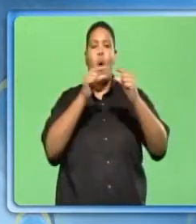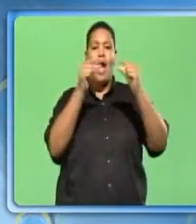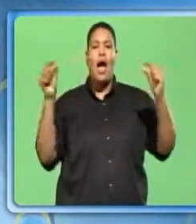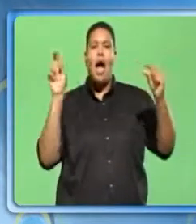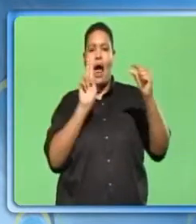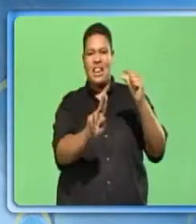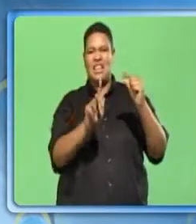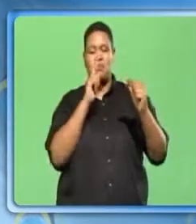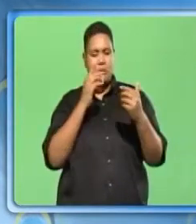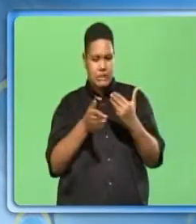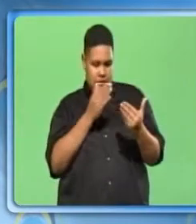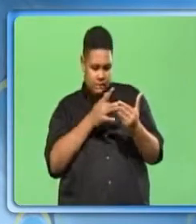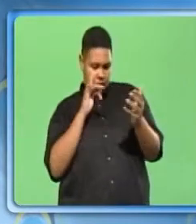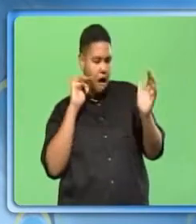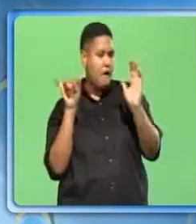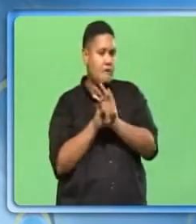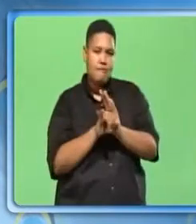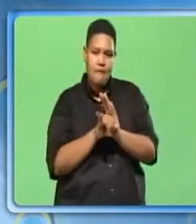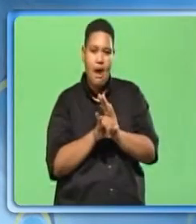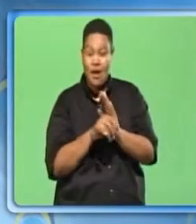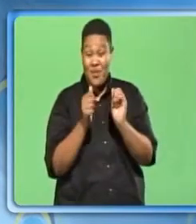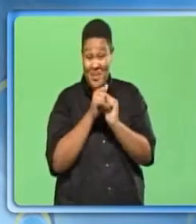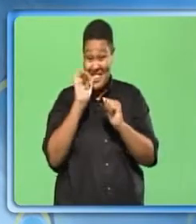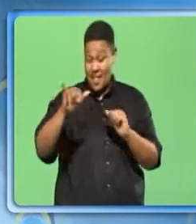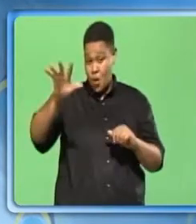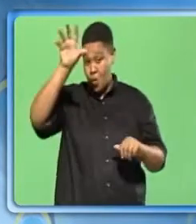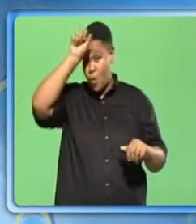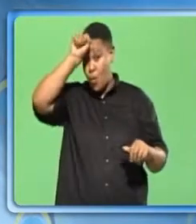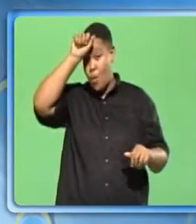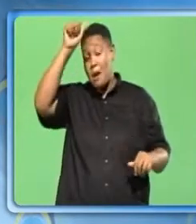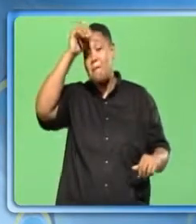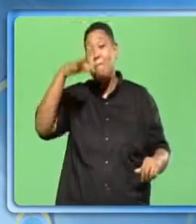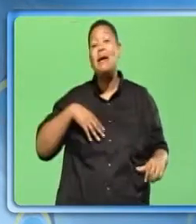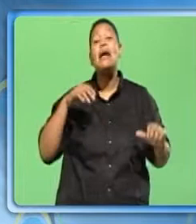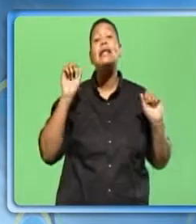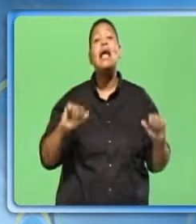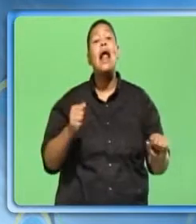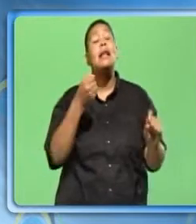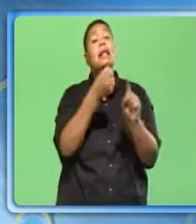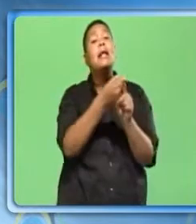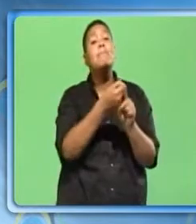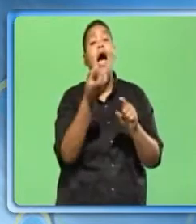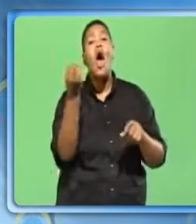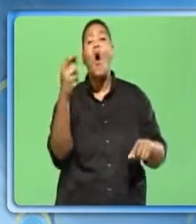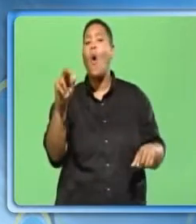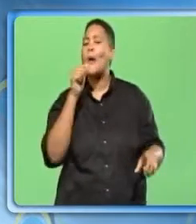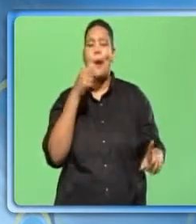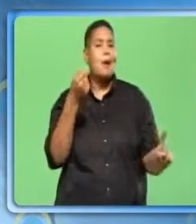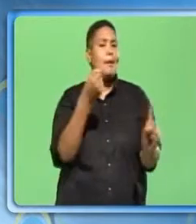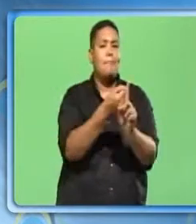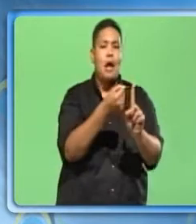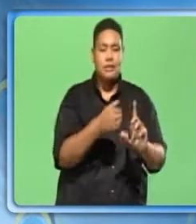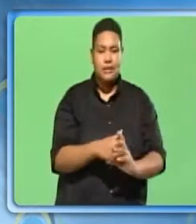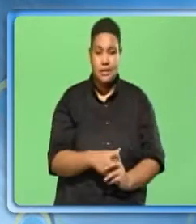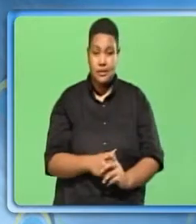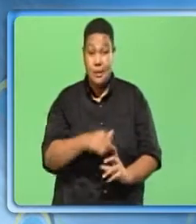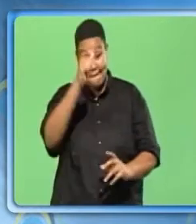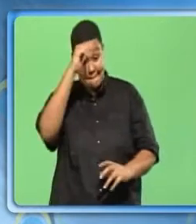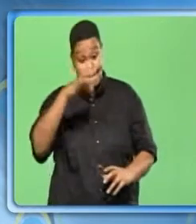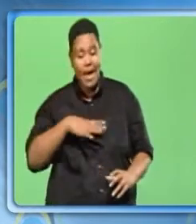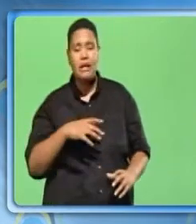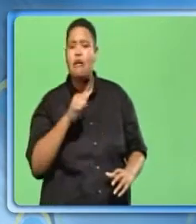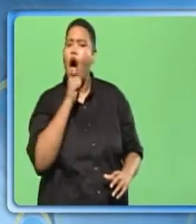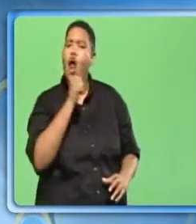can be easily identified. With this in mind, males can either be affected or unaffected. Males